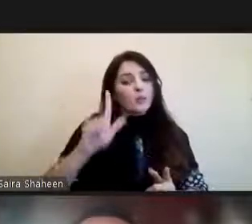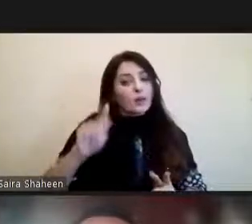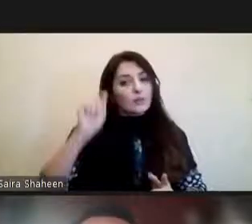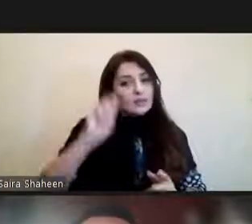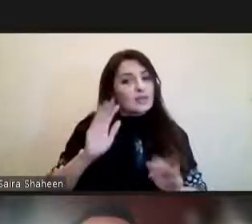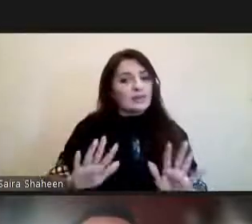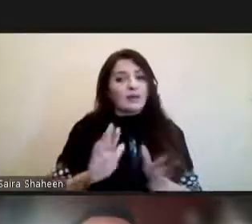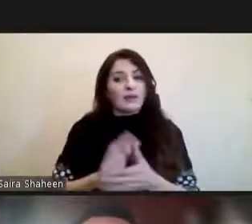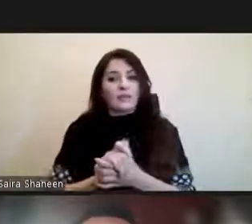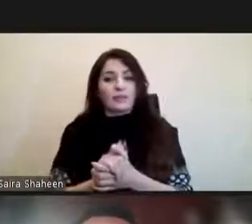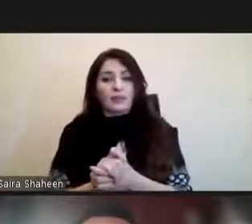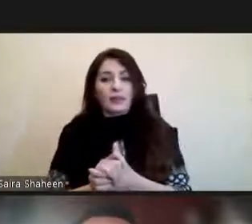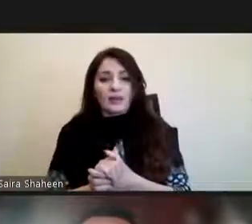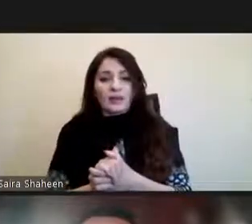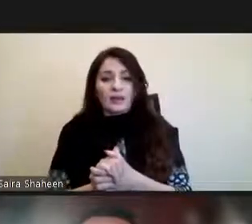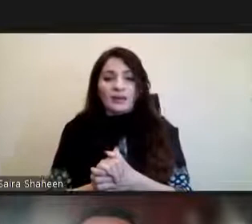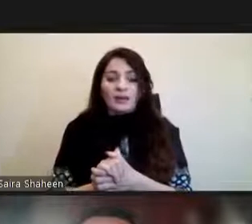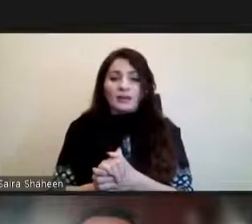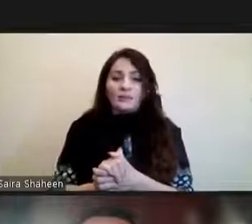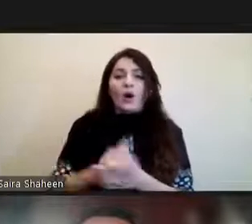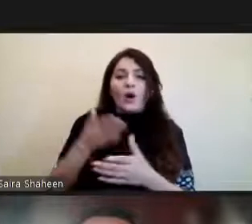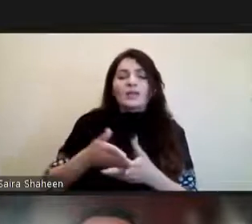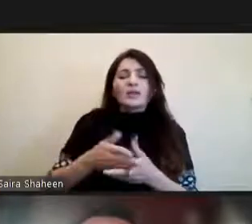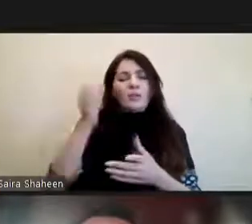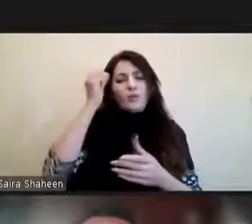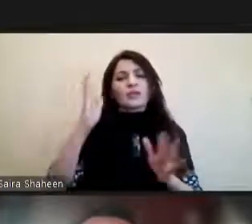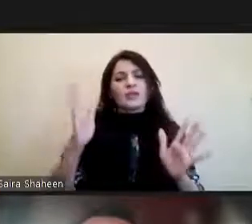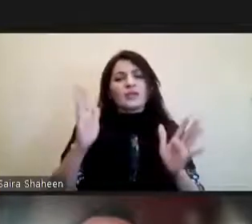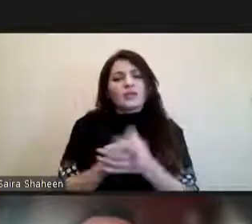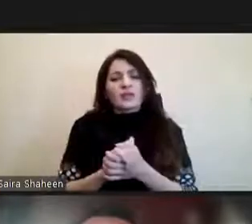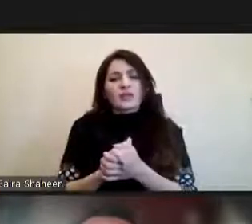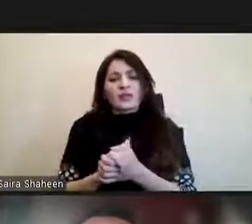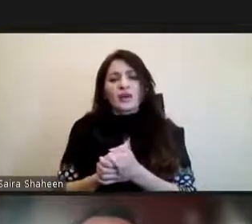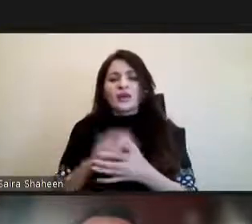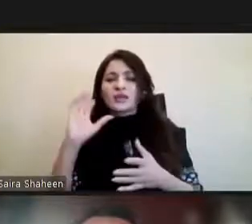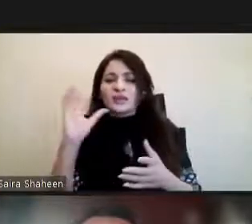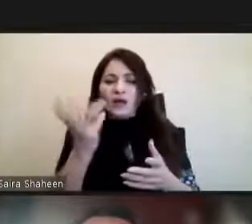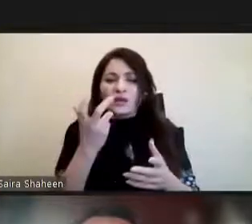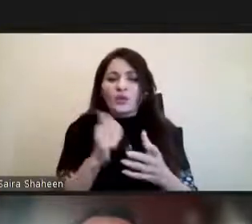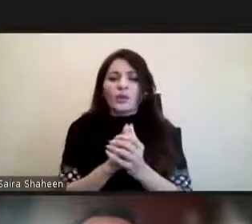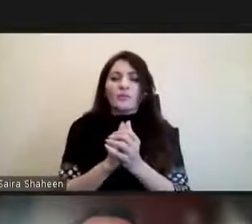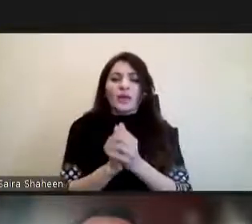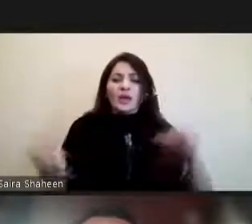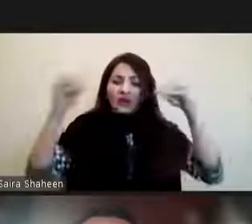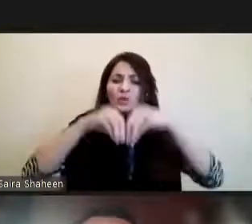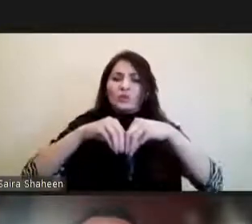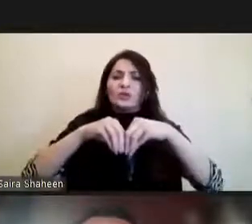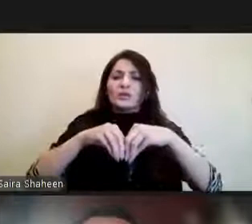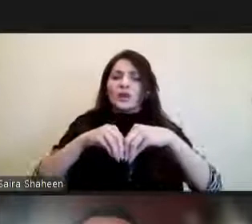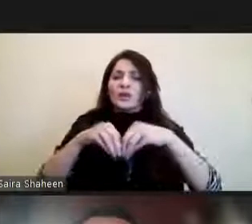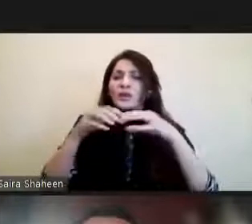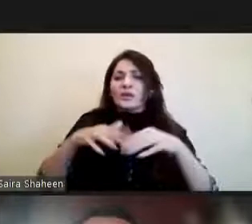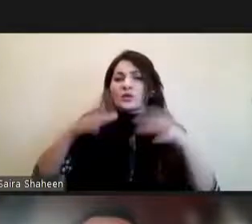Now, it is important for us also to consider the role that gender plays in digital inclusion. We know from the data gathered by